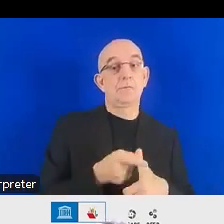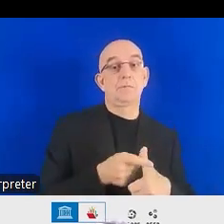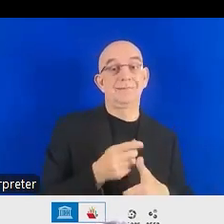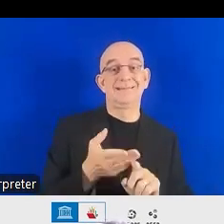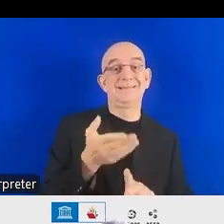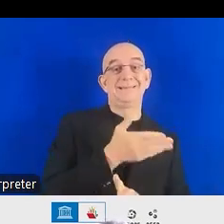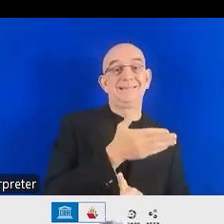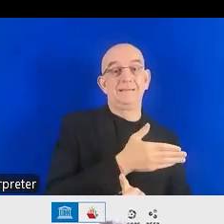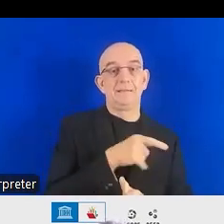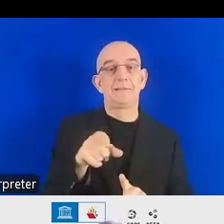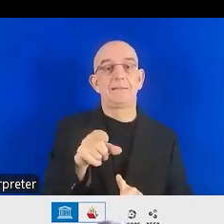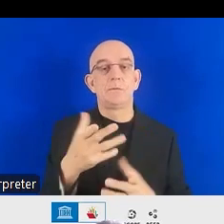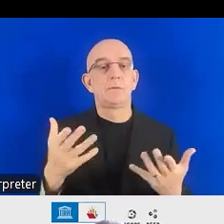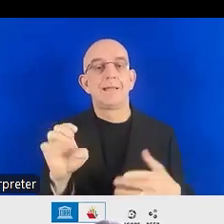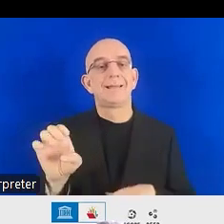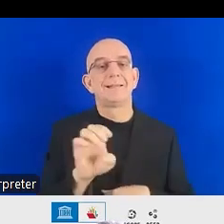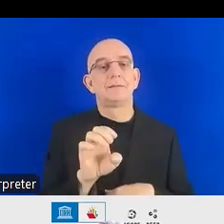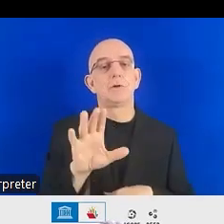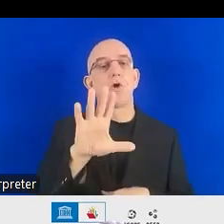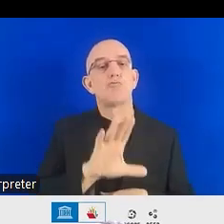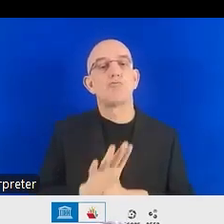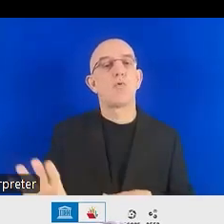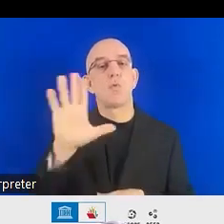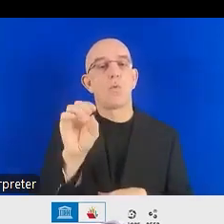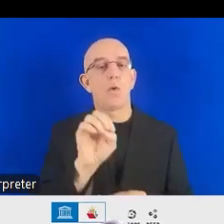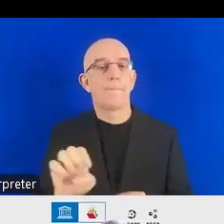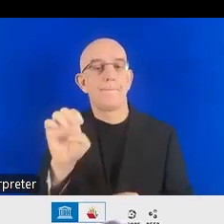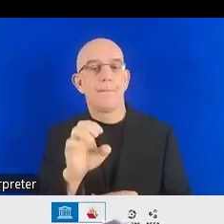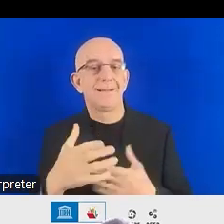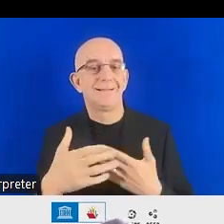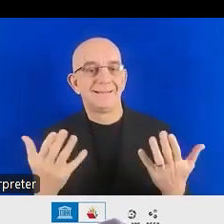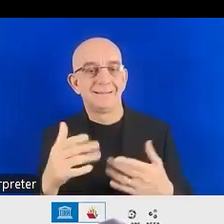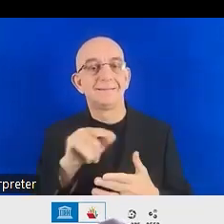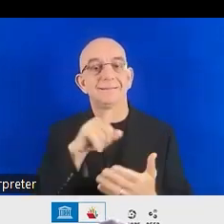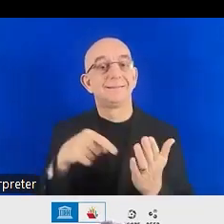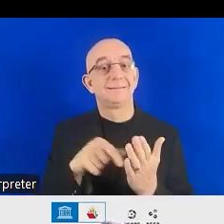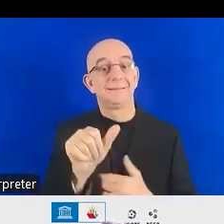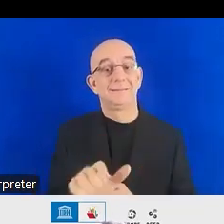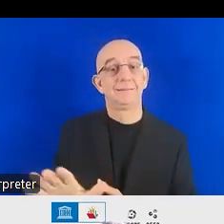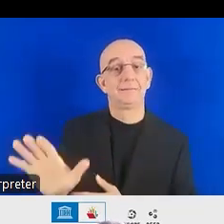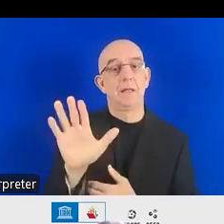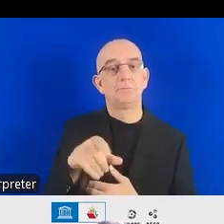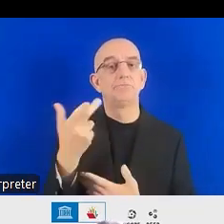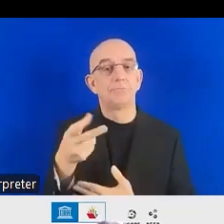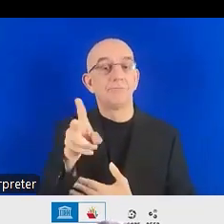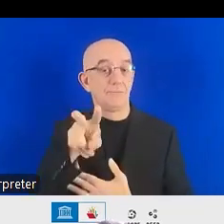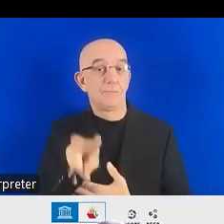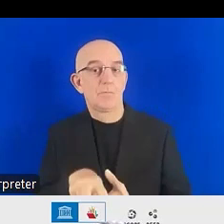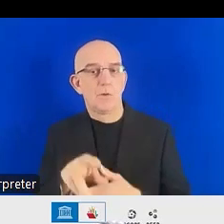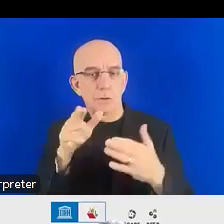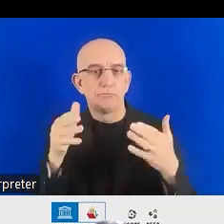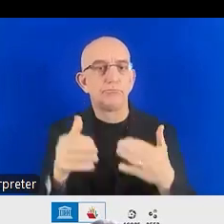that Claire just mentioned. It was leadership for inclusion. And in fact, what the